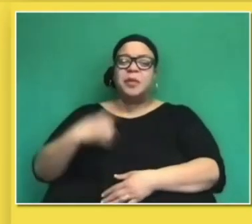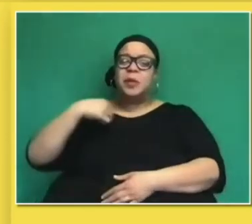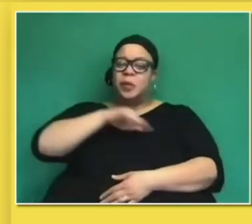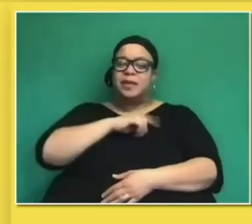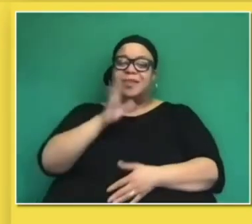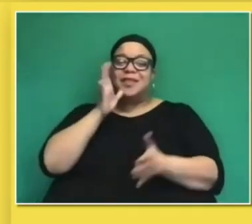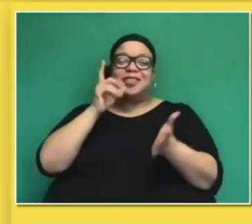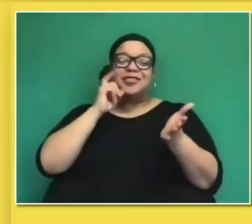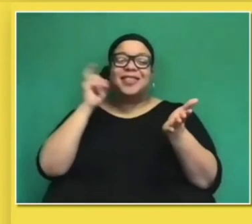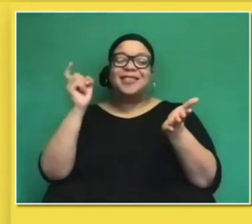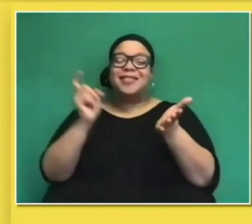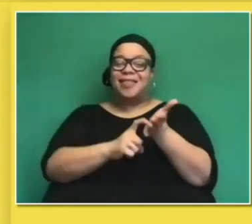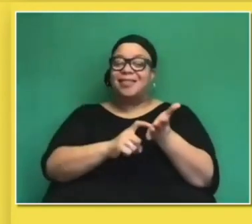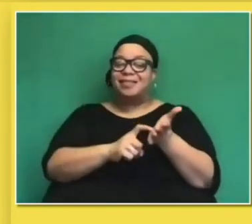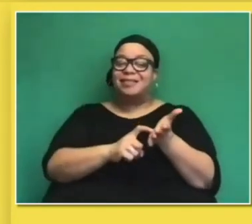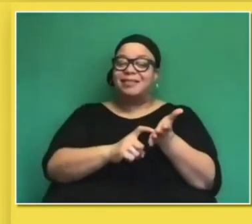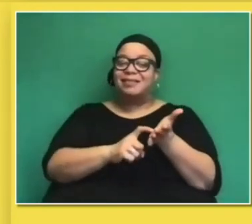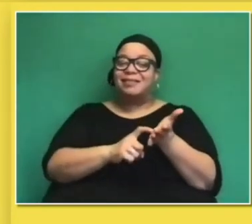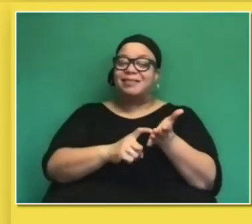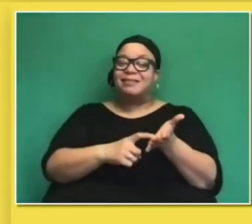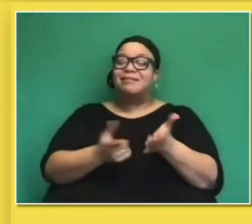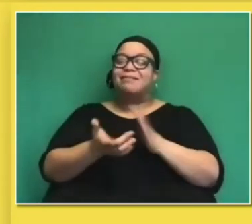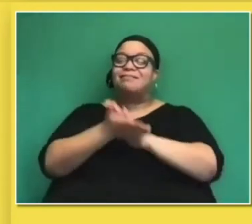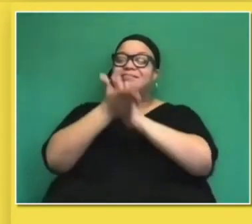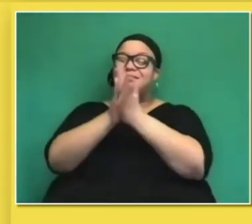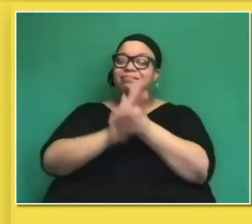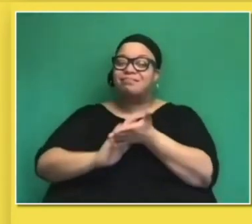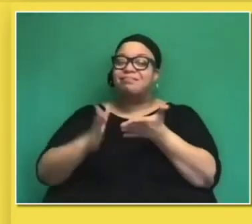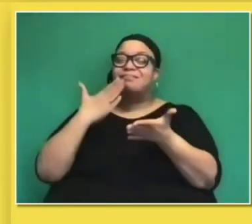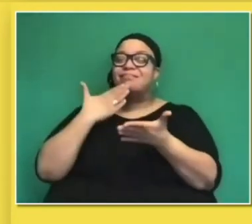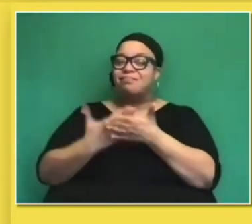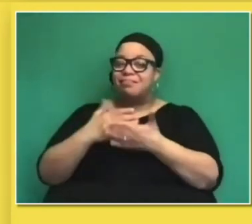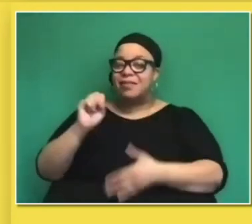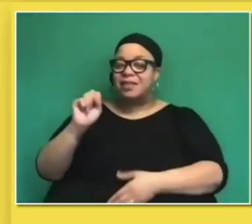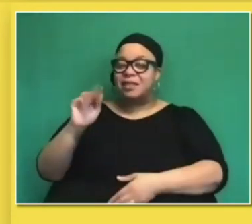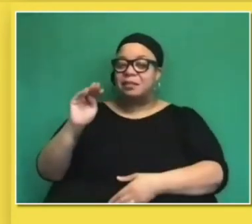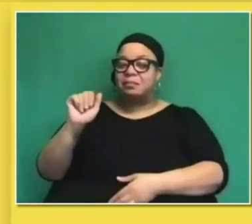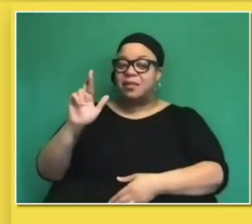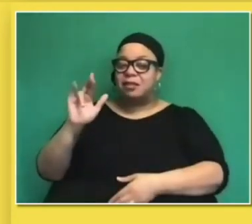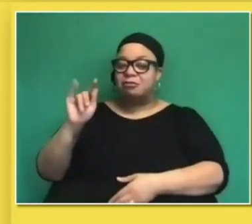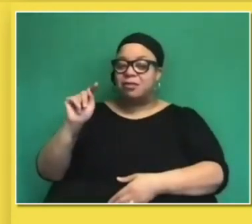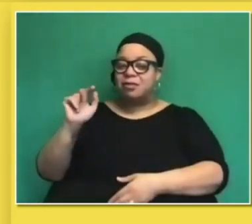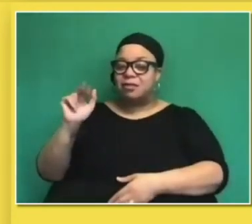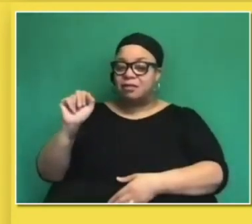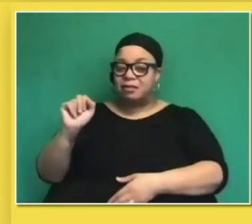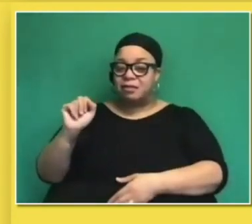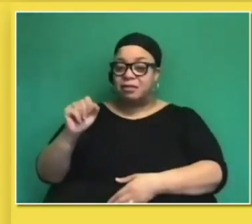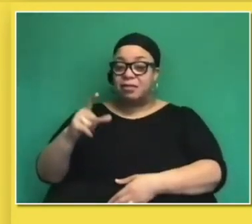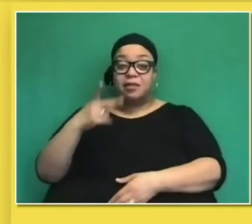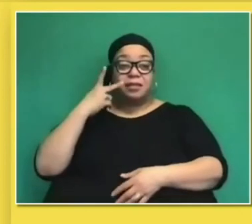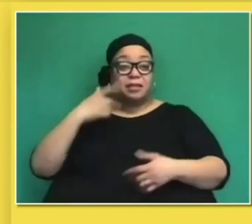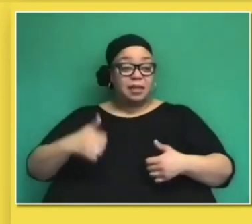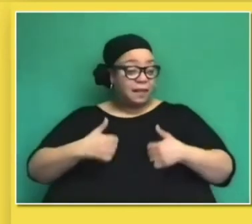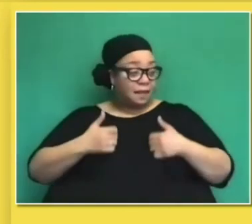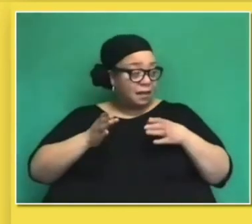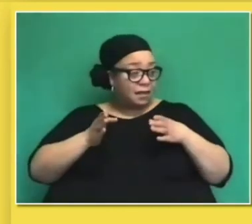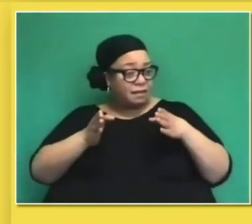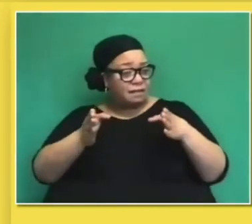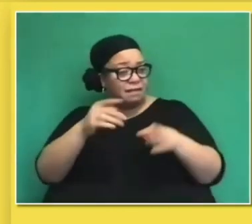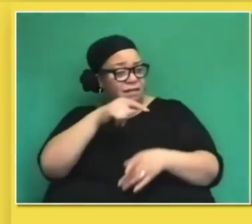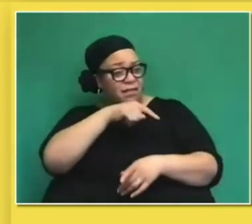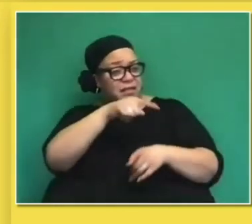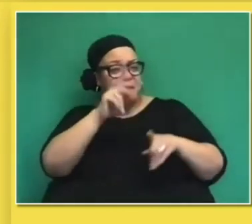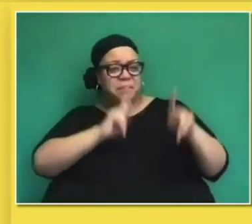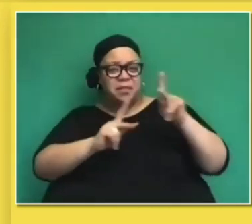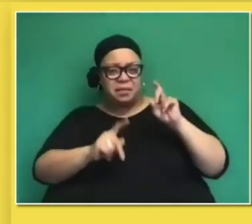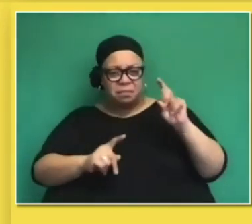be transformed so that men and women will not constantly be beaten and robbed as they make their life, their journey on life's roadside,